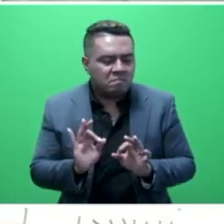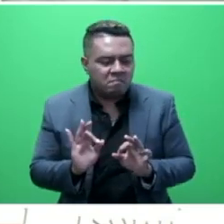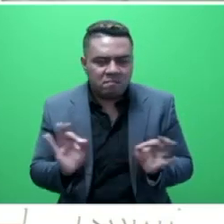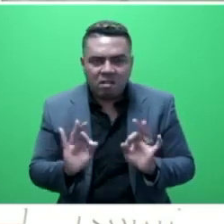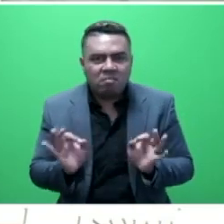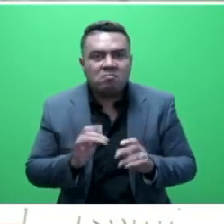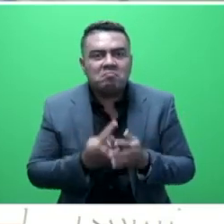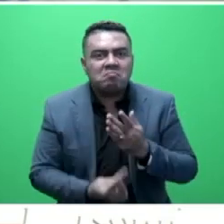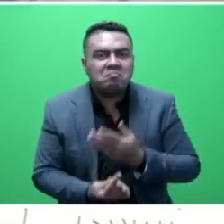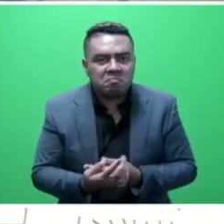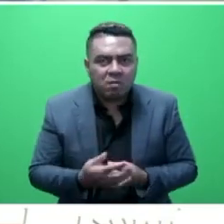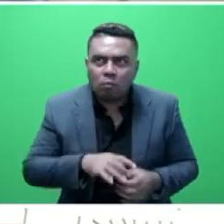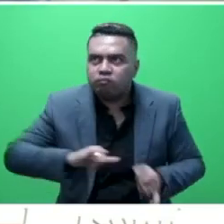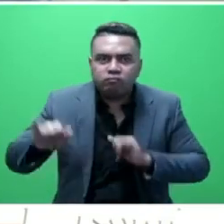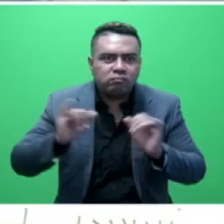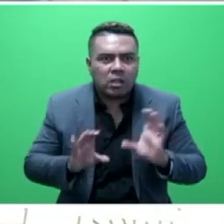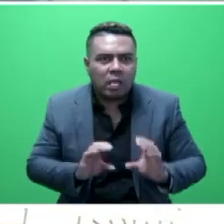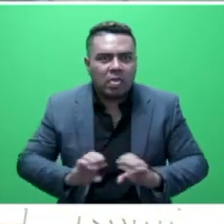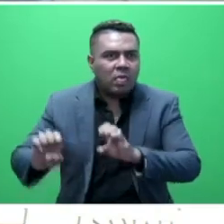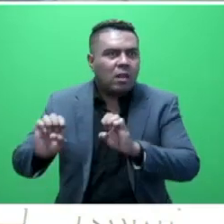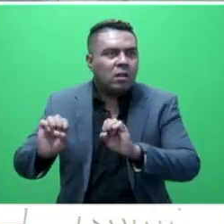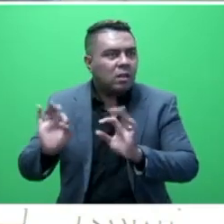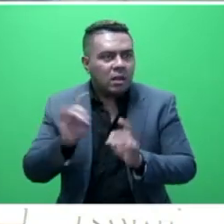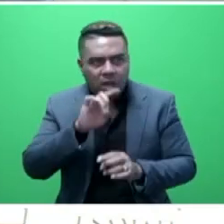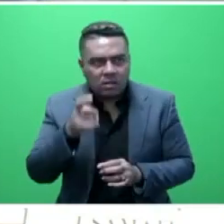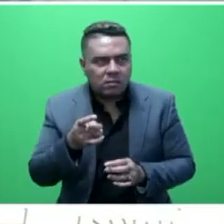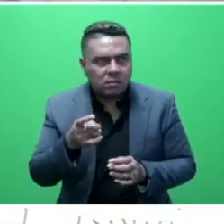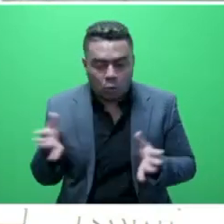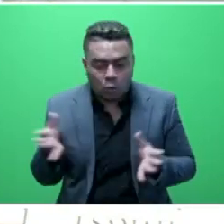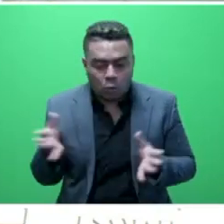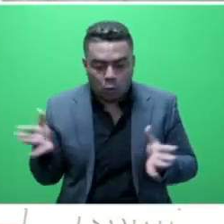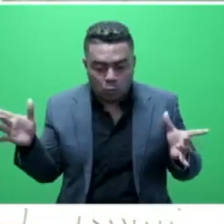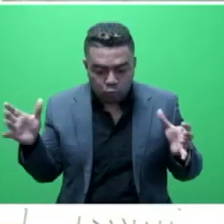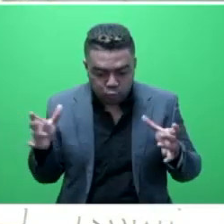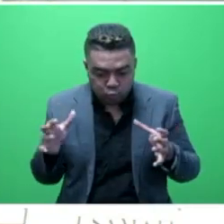largest economic contraction in Fijian history,